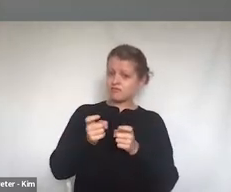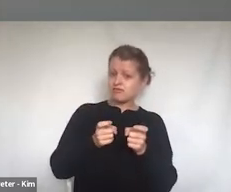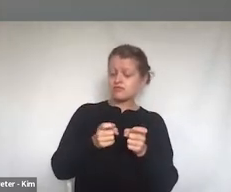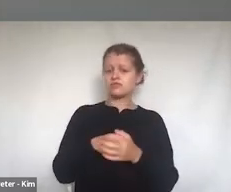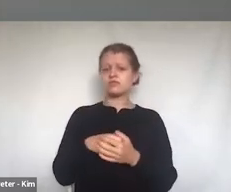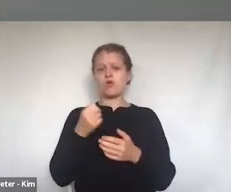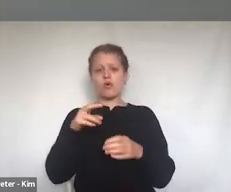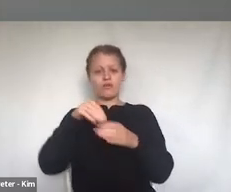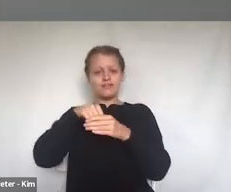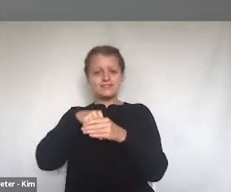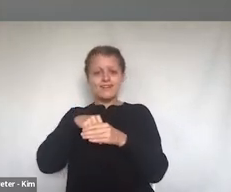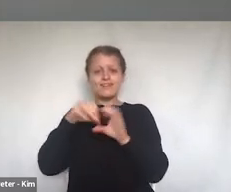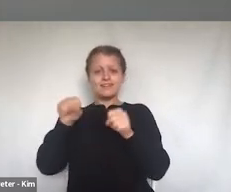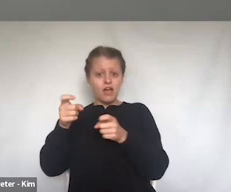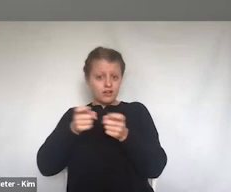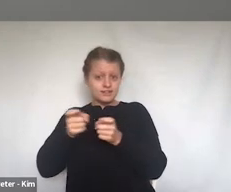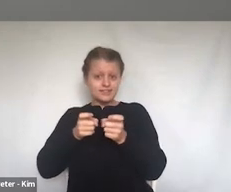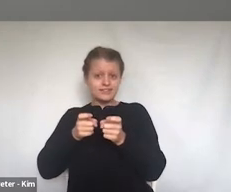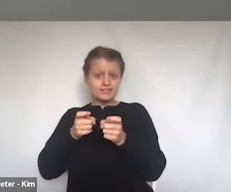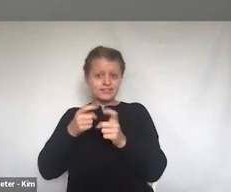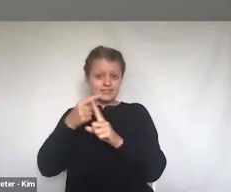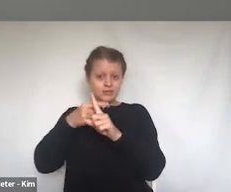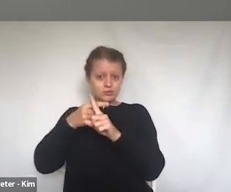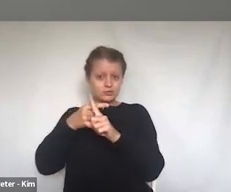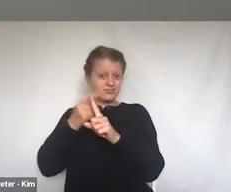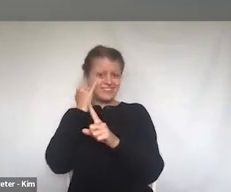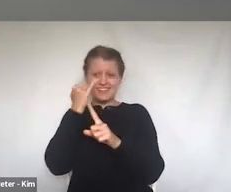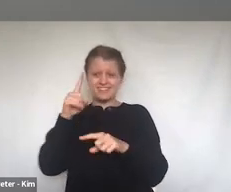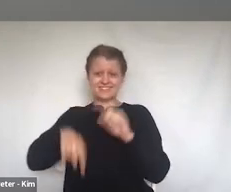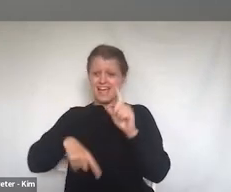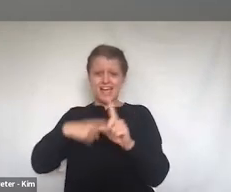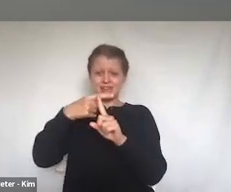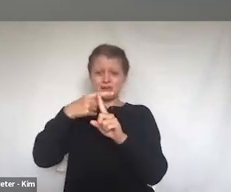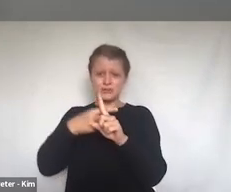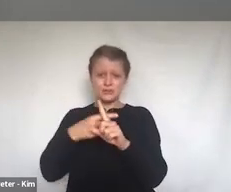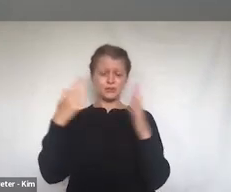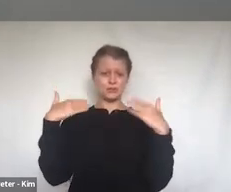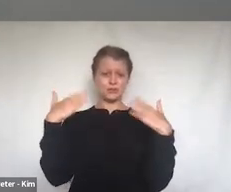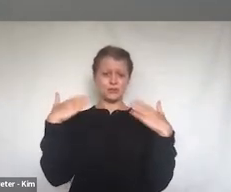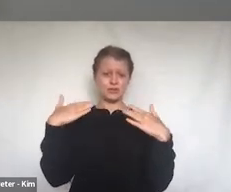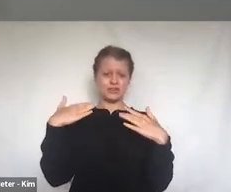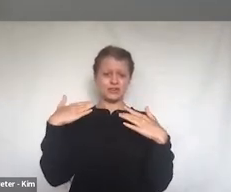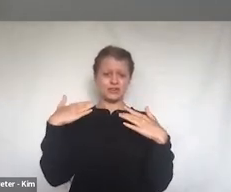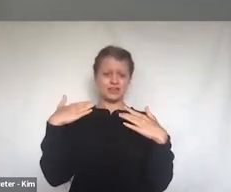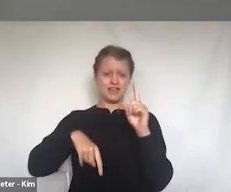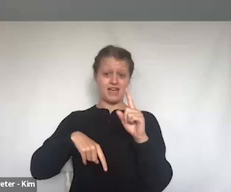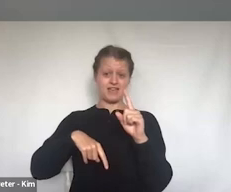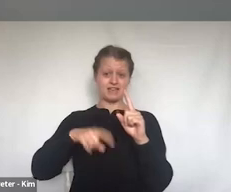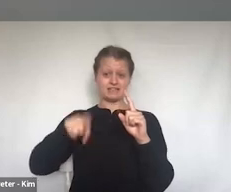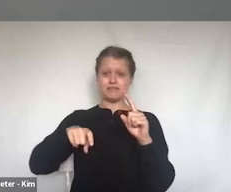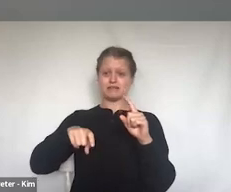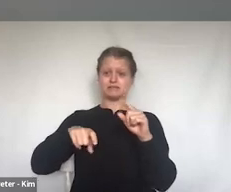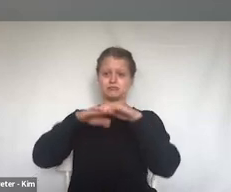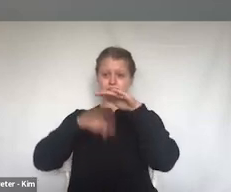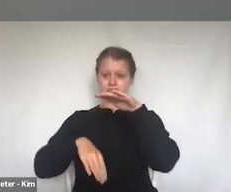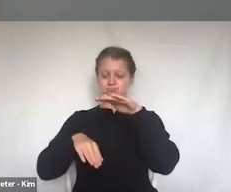indoor temperatures, and if you aren't able to cool your space down below 31 or even below 26